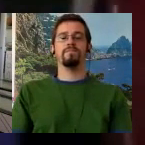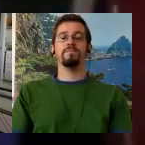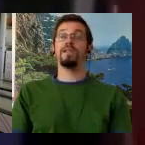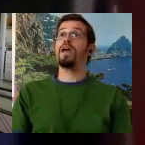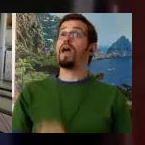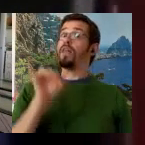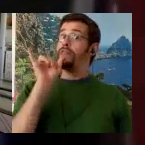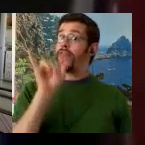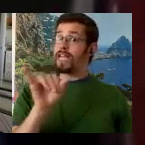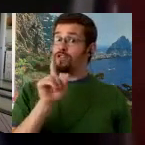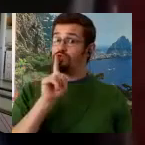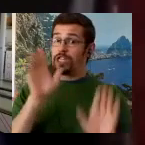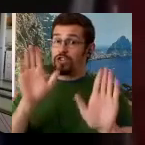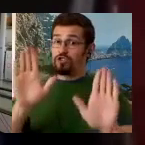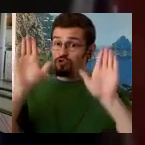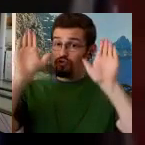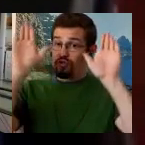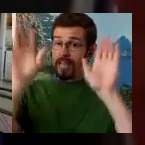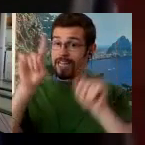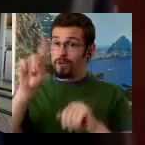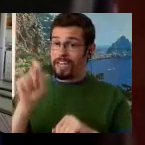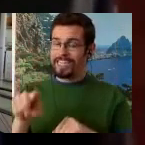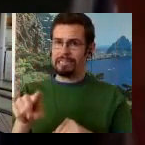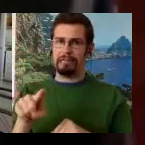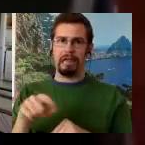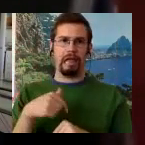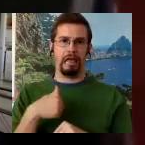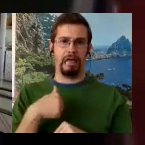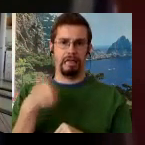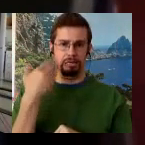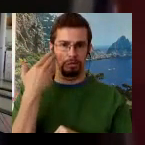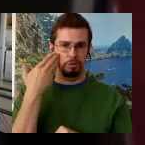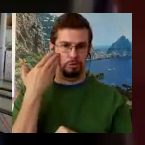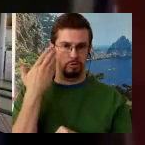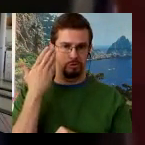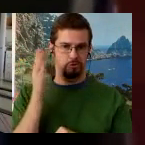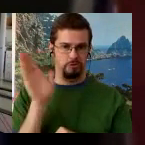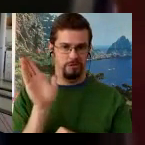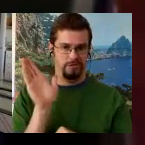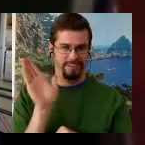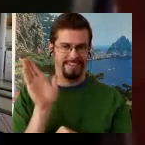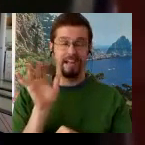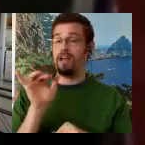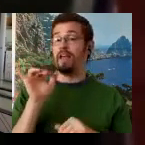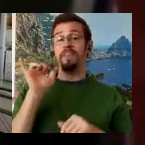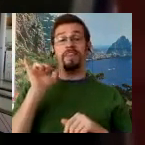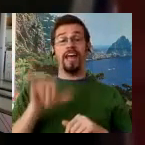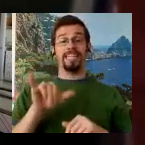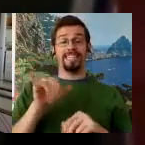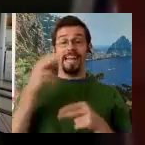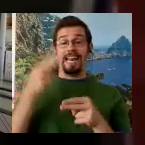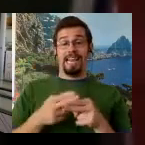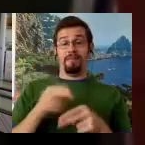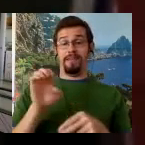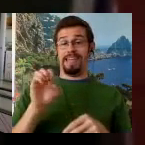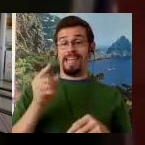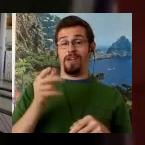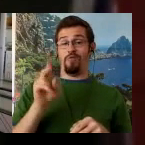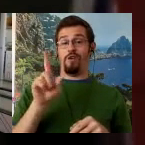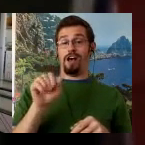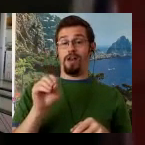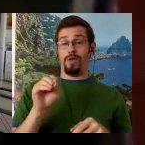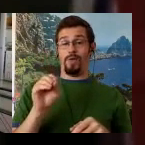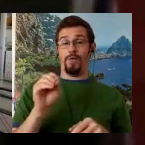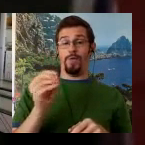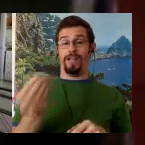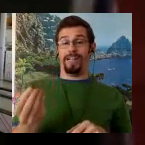is a great question, and we're not really sure. I remember that is the name that Eduardo Trápani chose when he